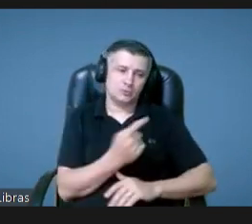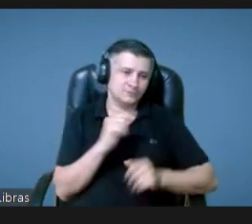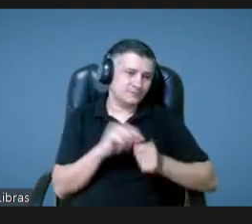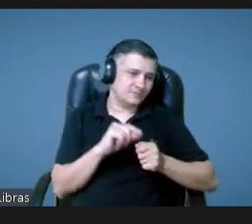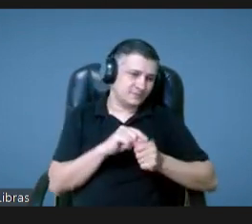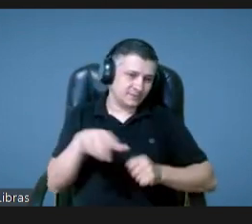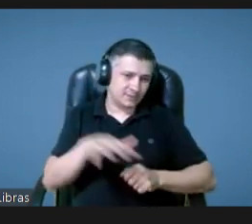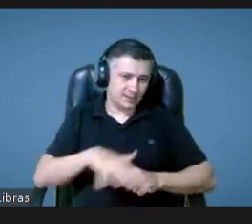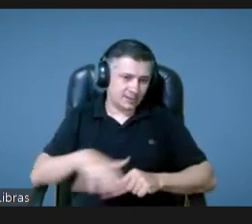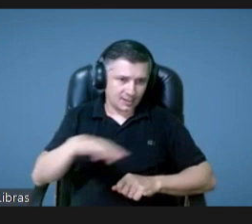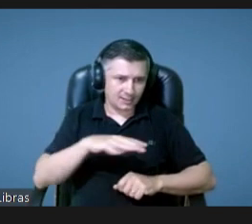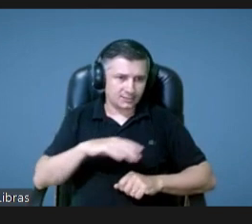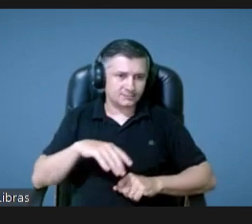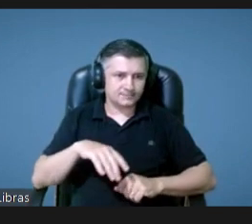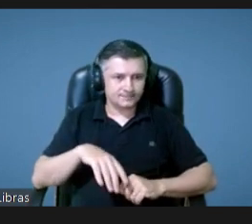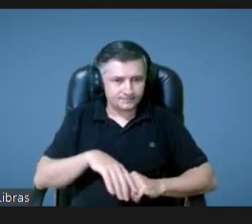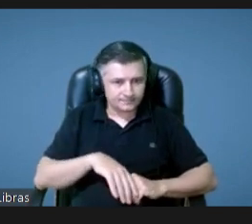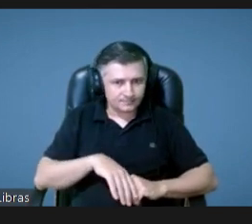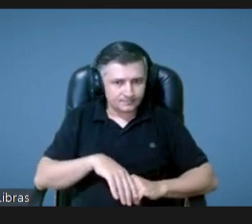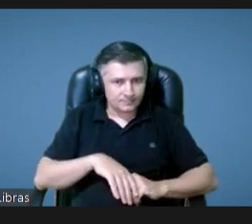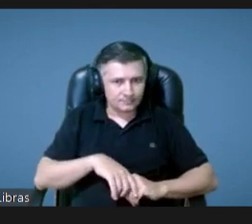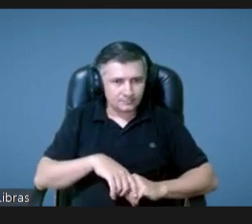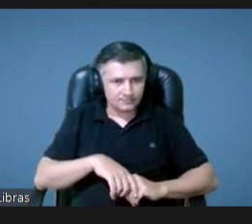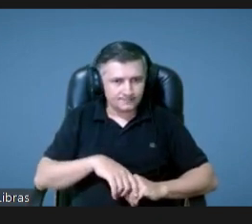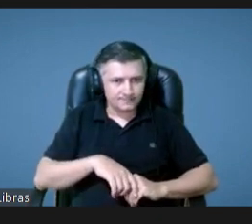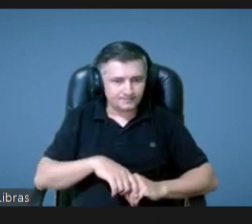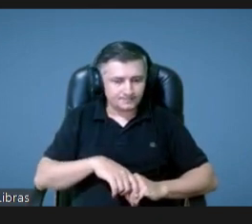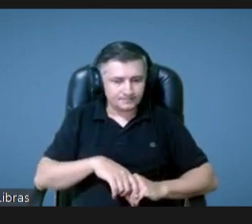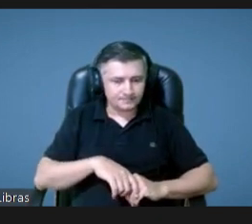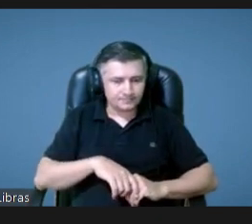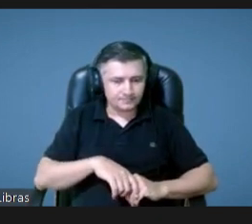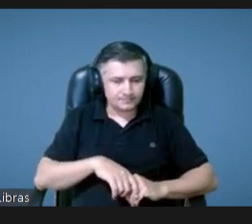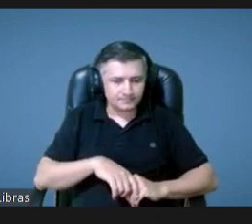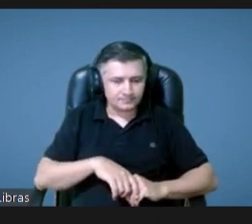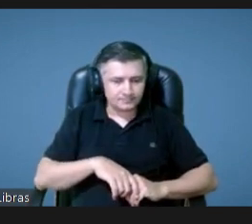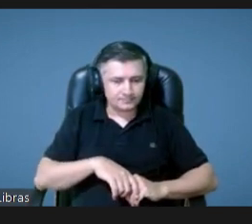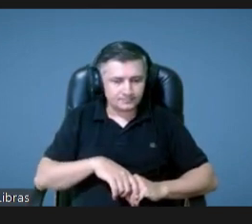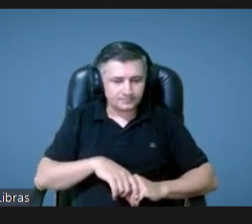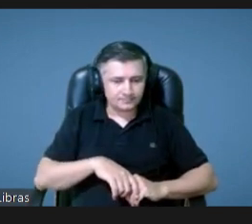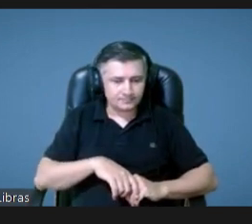growth for the company in terms of properties.